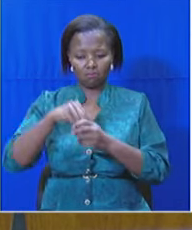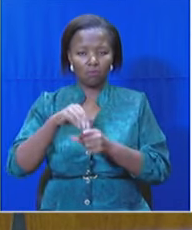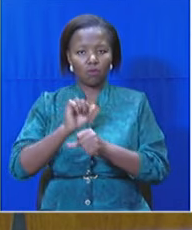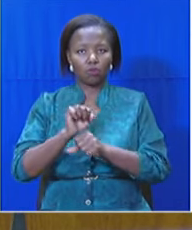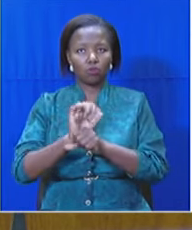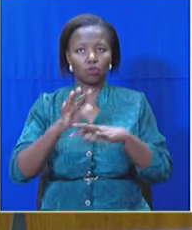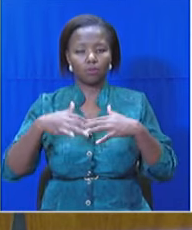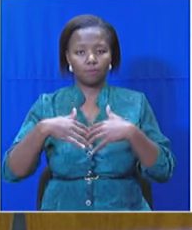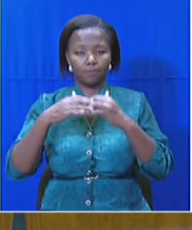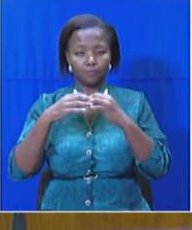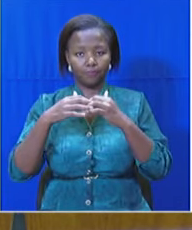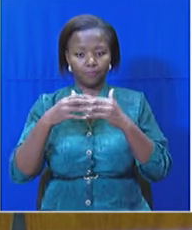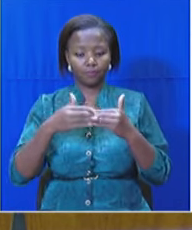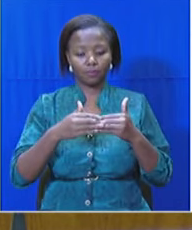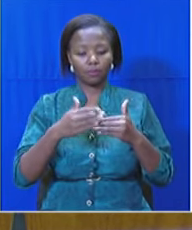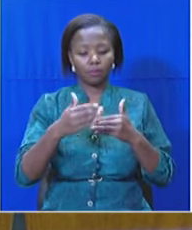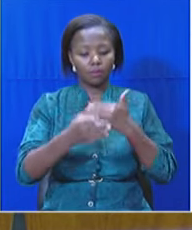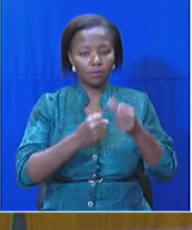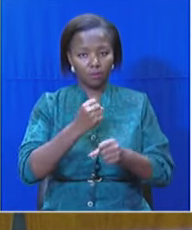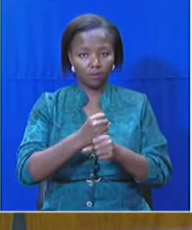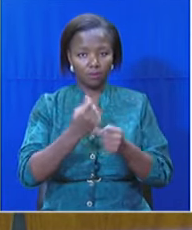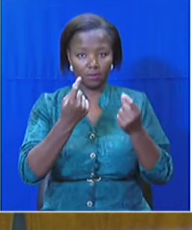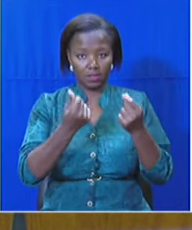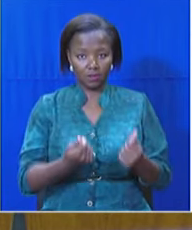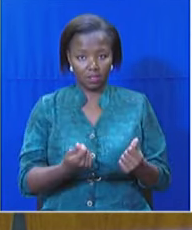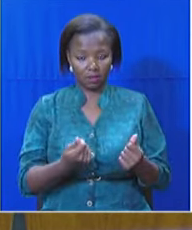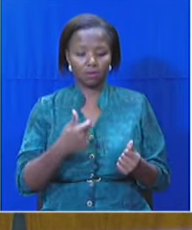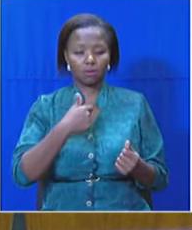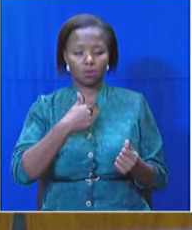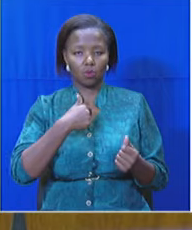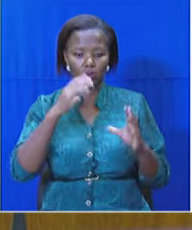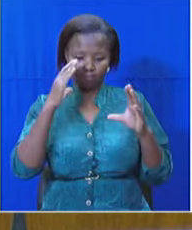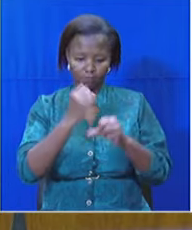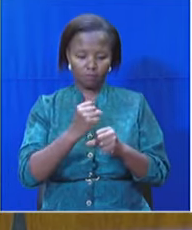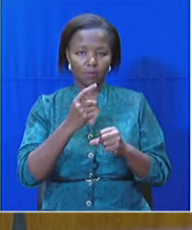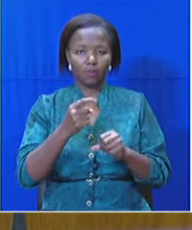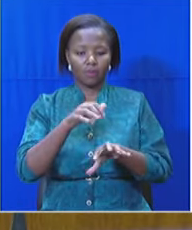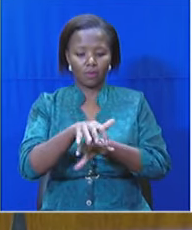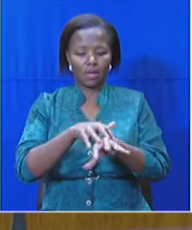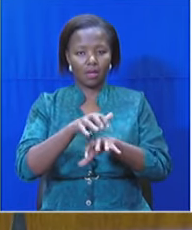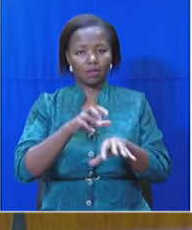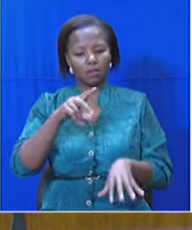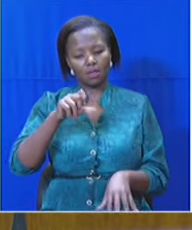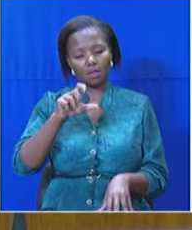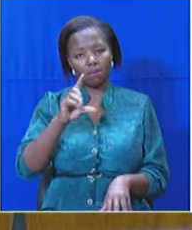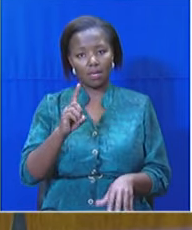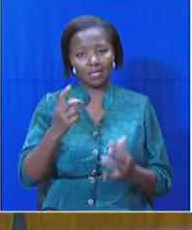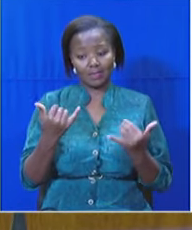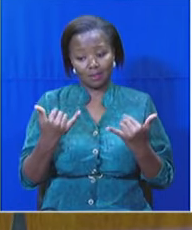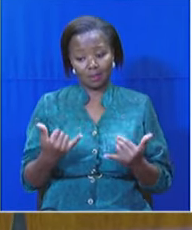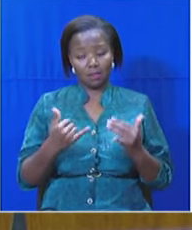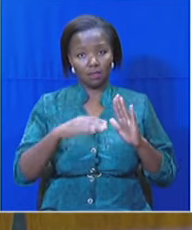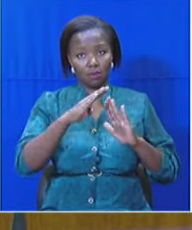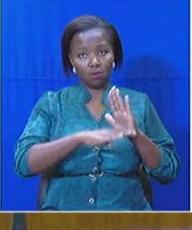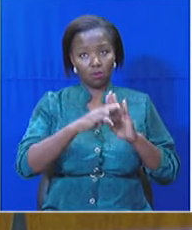creation. In this financial year, the department will drive the establishment of the agri-park using the current program as the